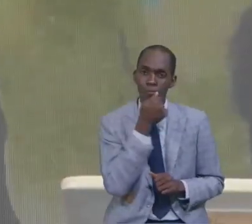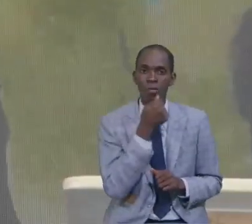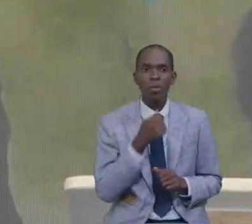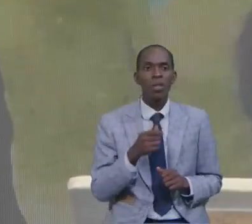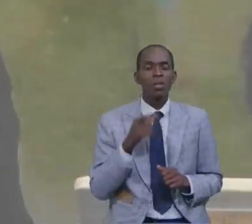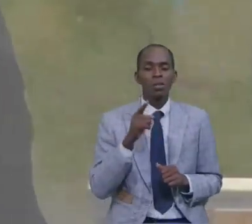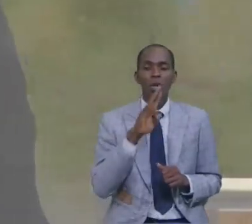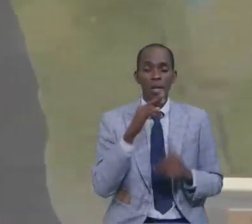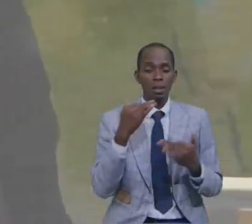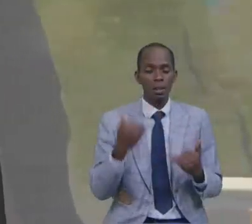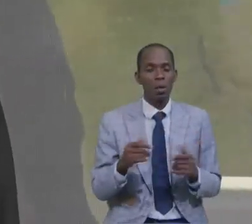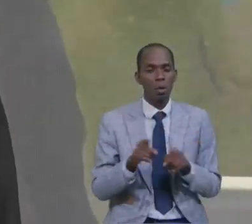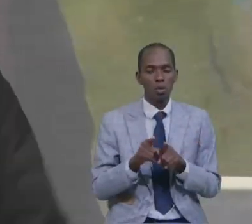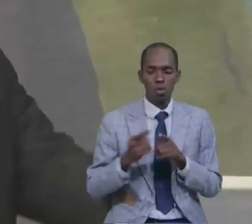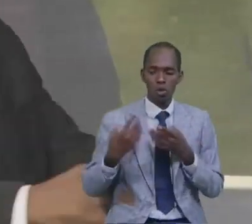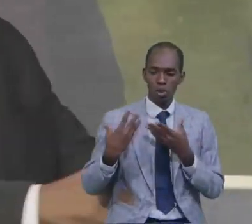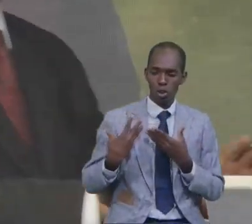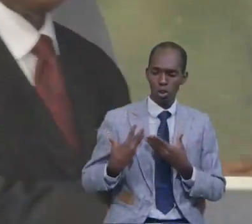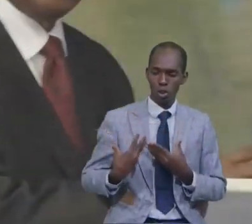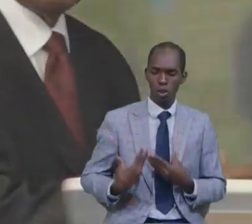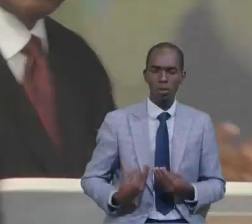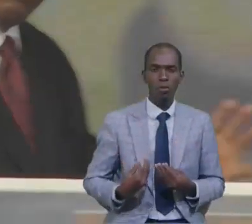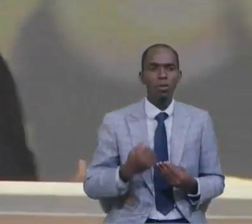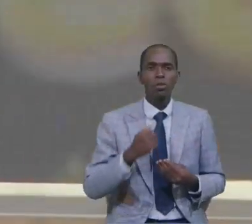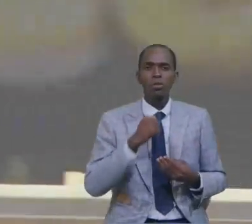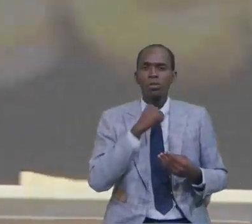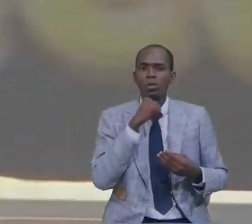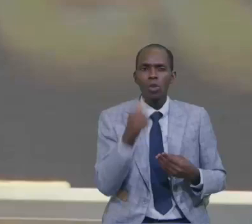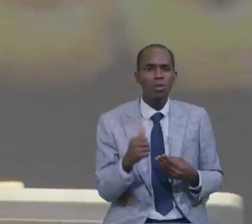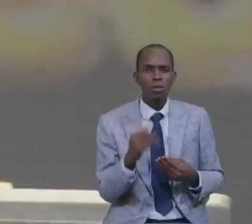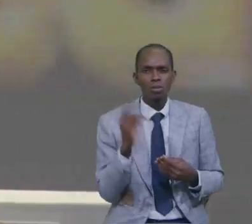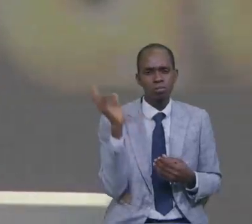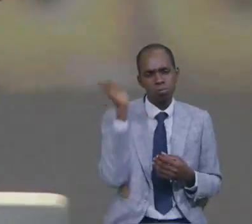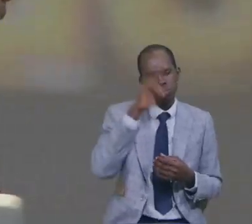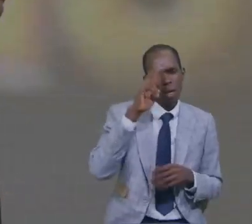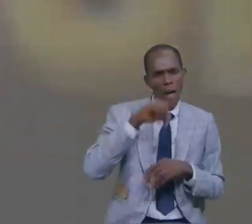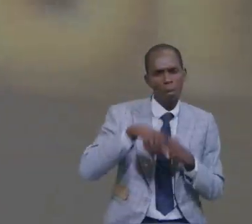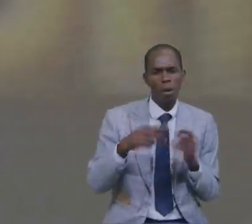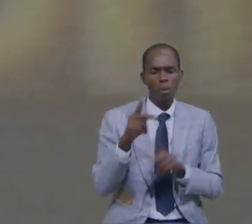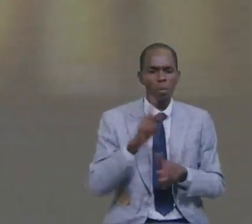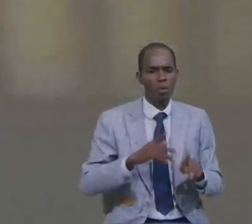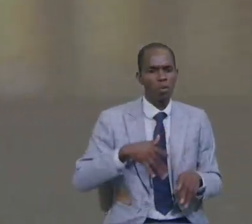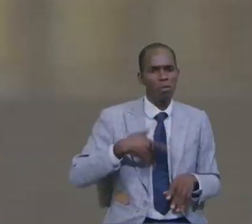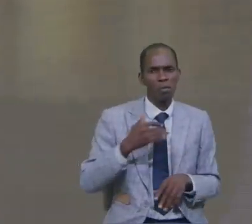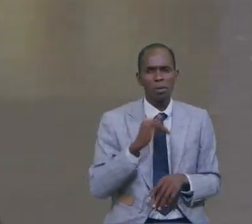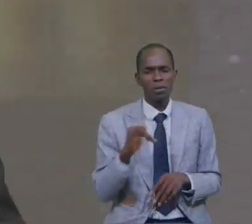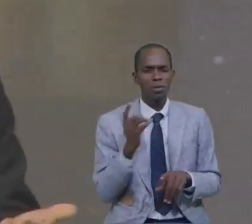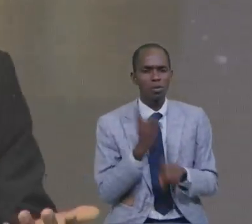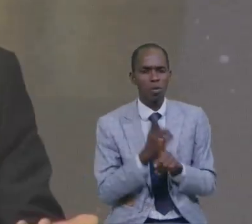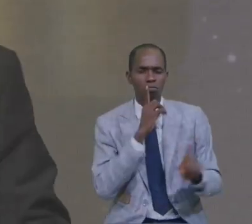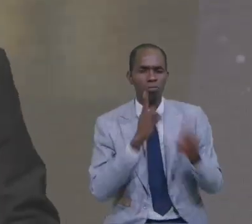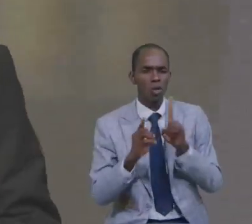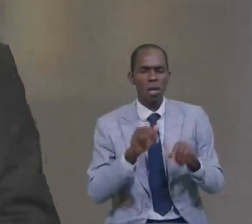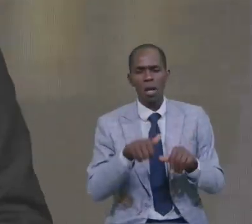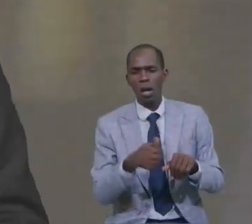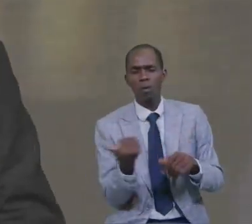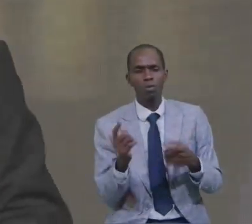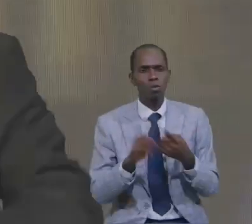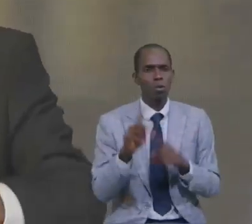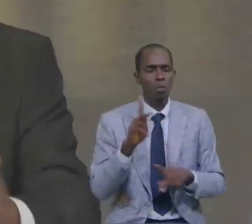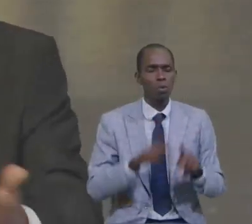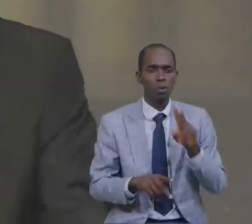goodness, you're good. You're good. And faith, faith in the Lord. And then in verse 23, we're told